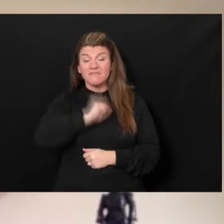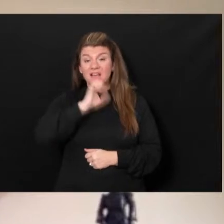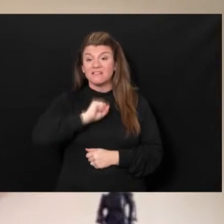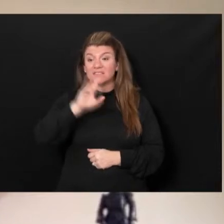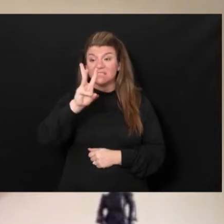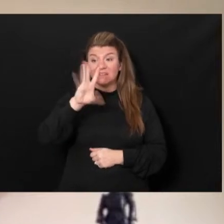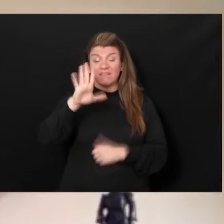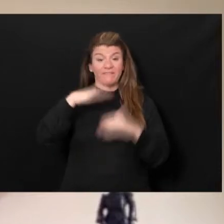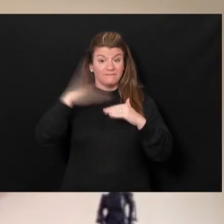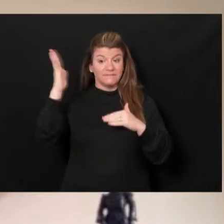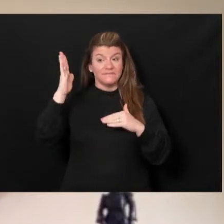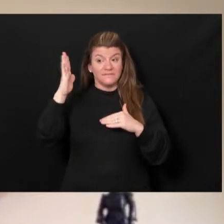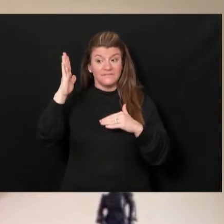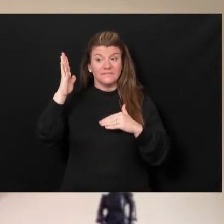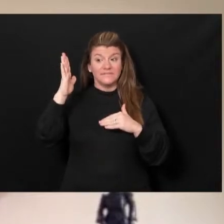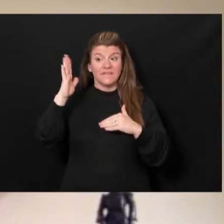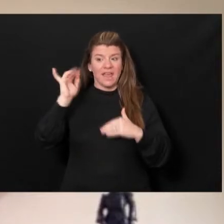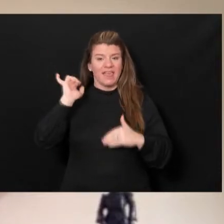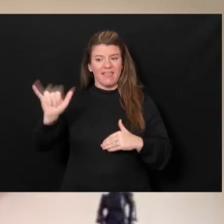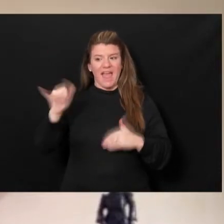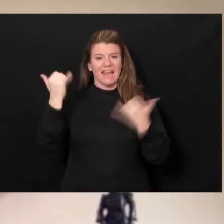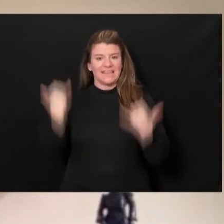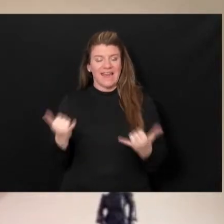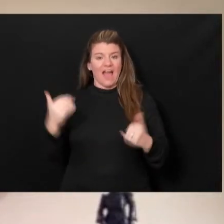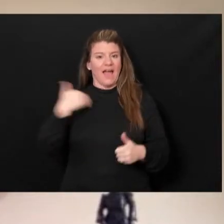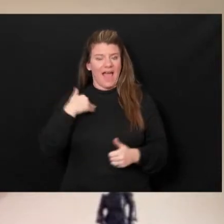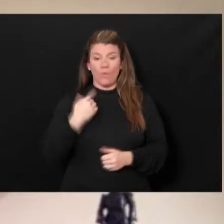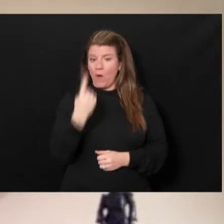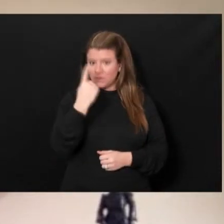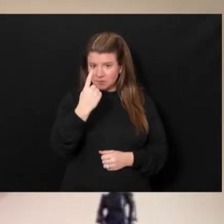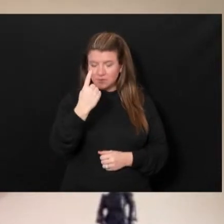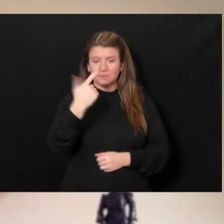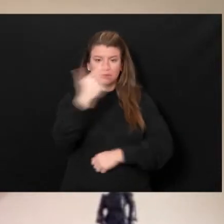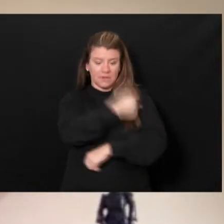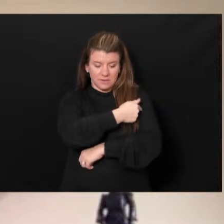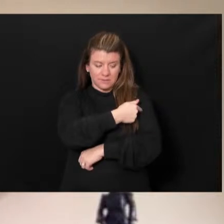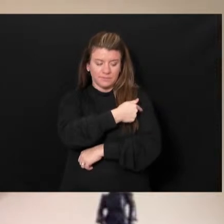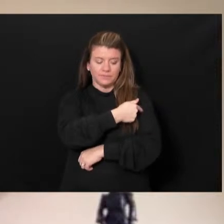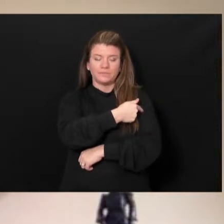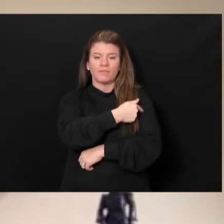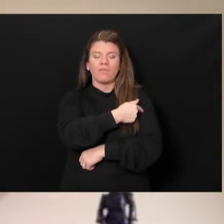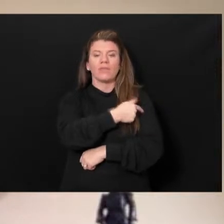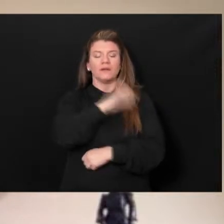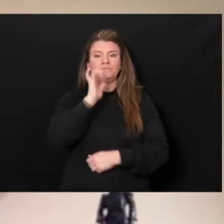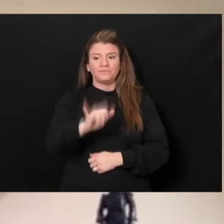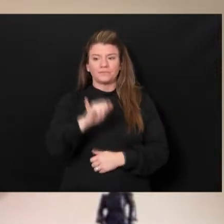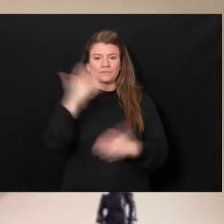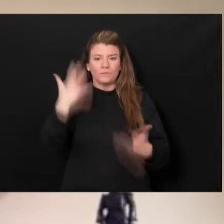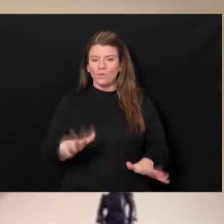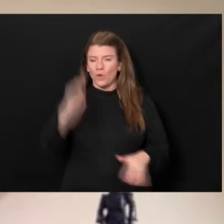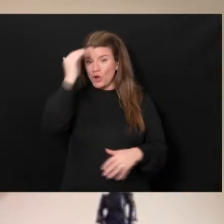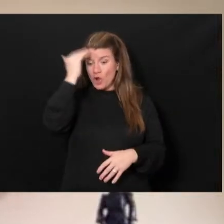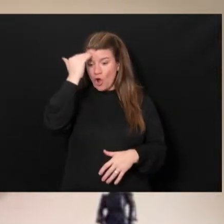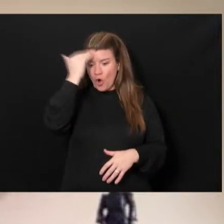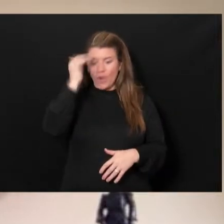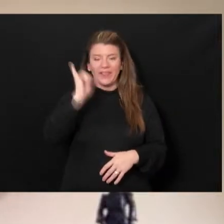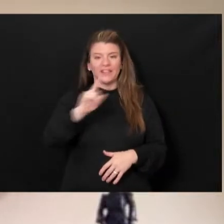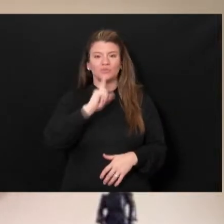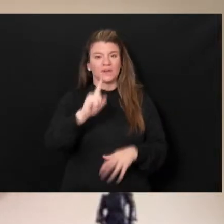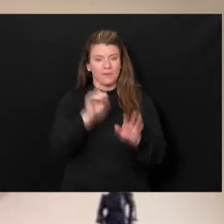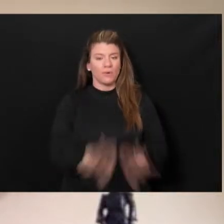65 population has now had at least one dose of the vaccine, which we know is exceptionally